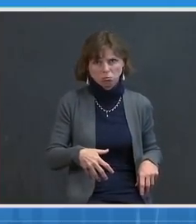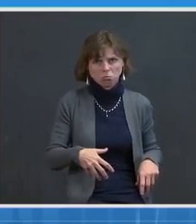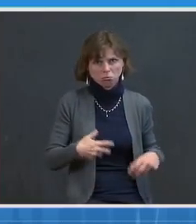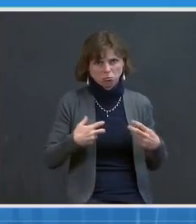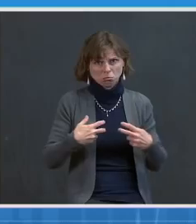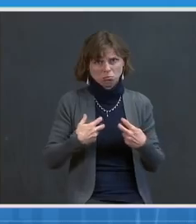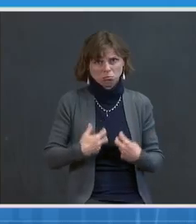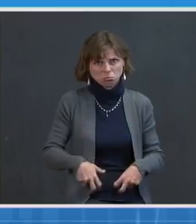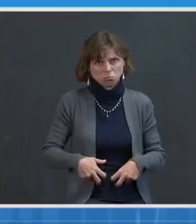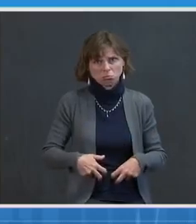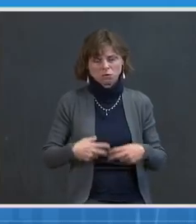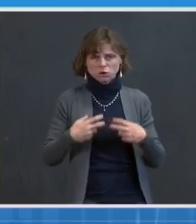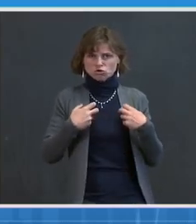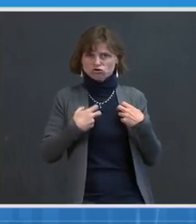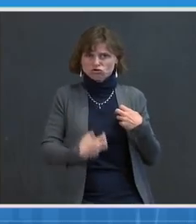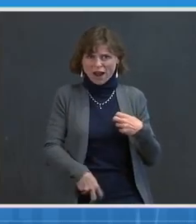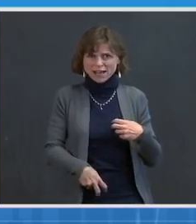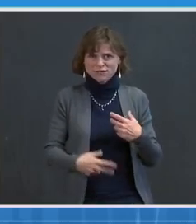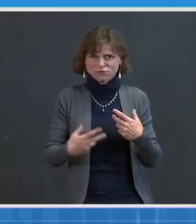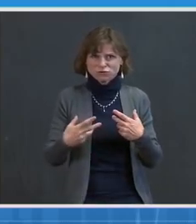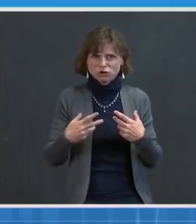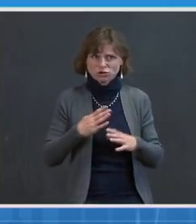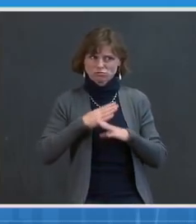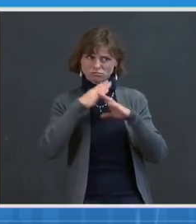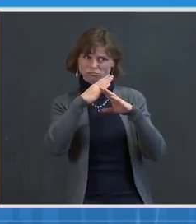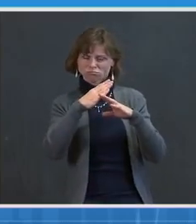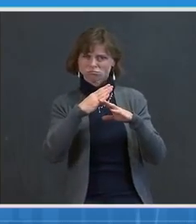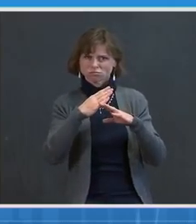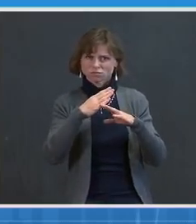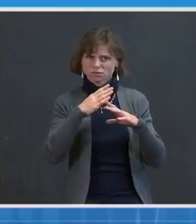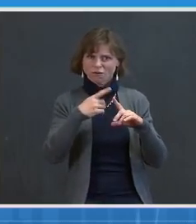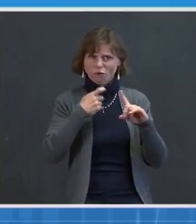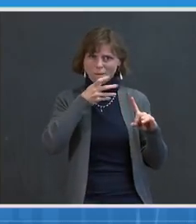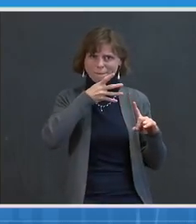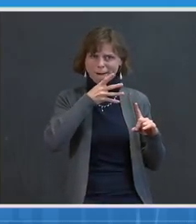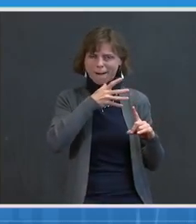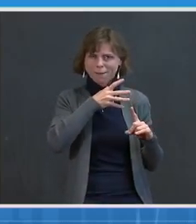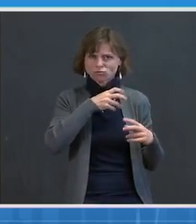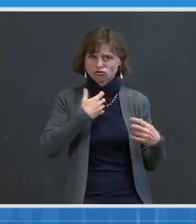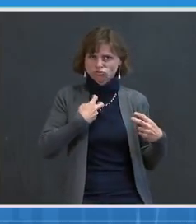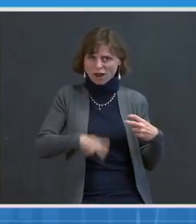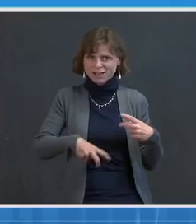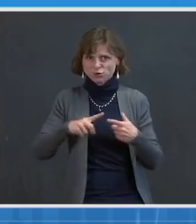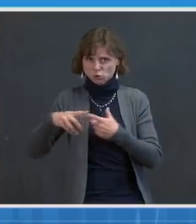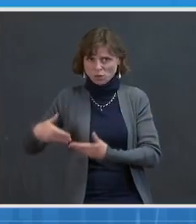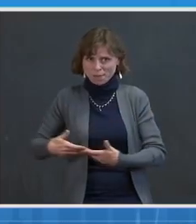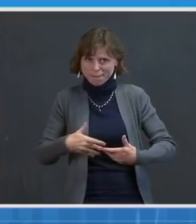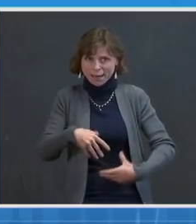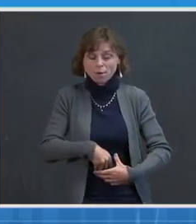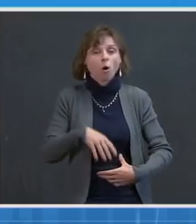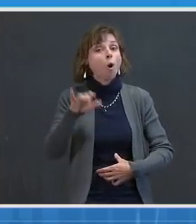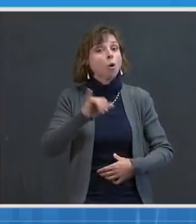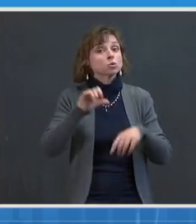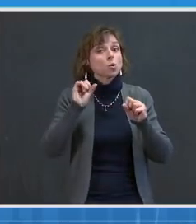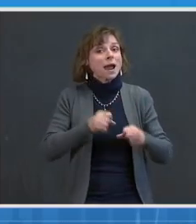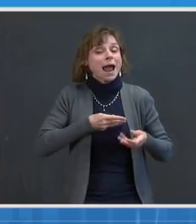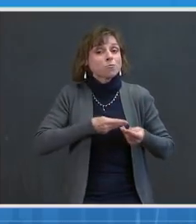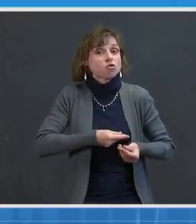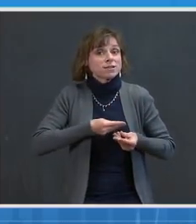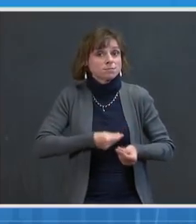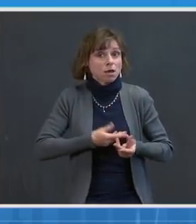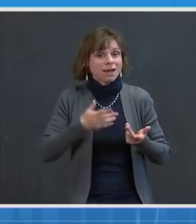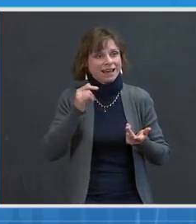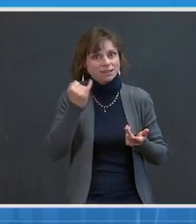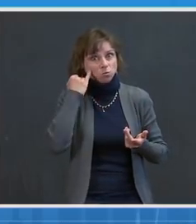transplacental transfer of antibody, IgG, from the mother to the baby, and also in breast milk if a mother decides that she